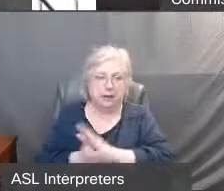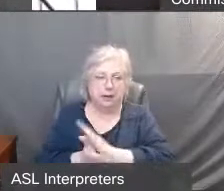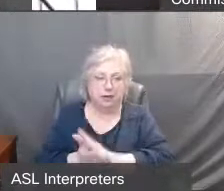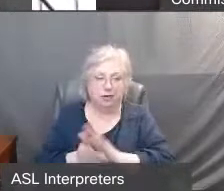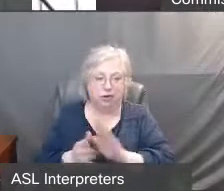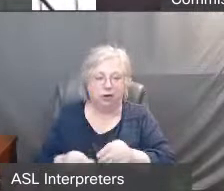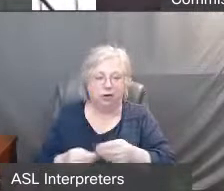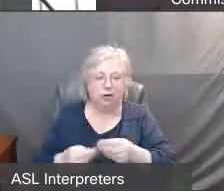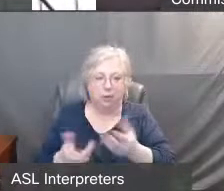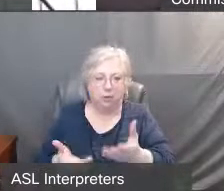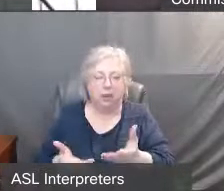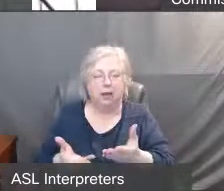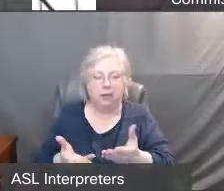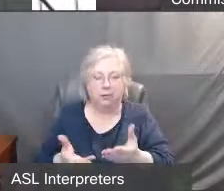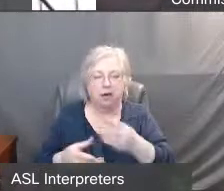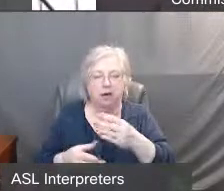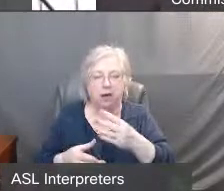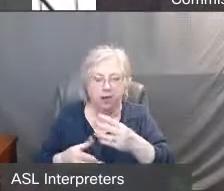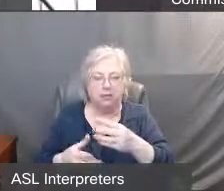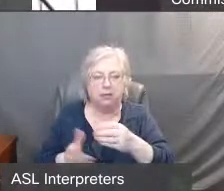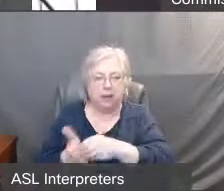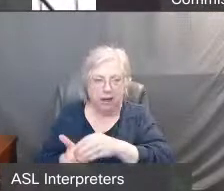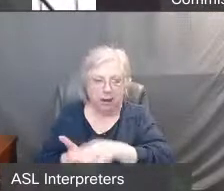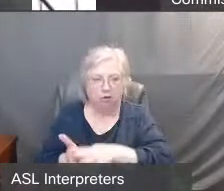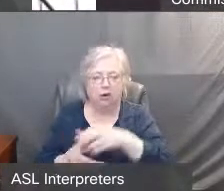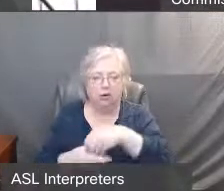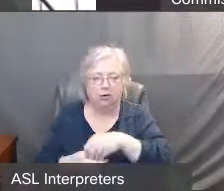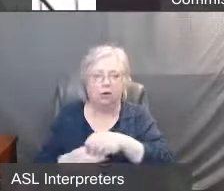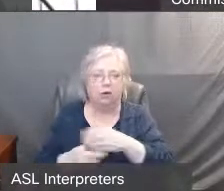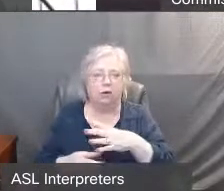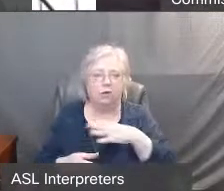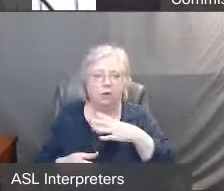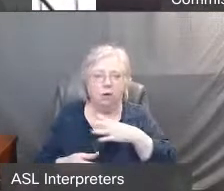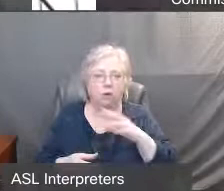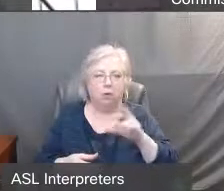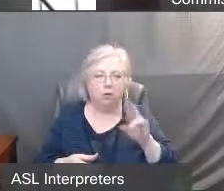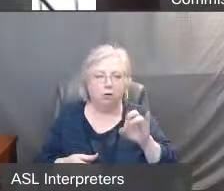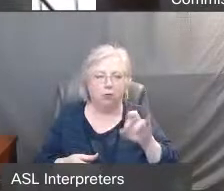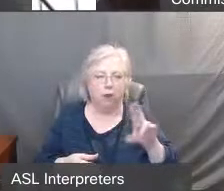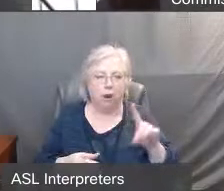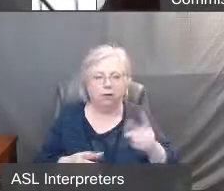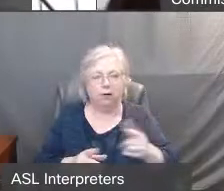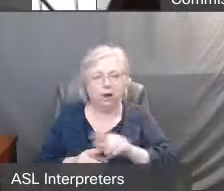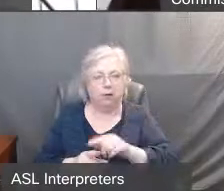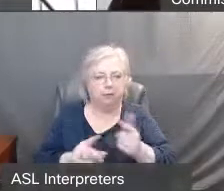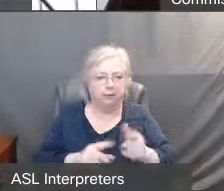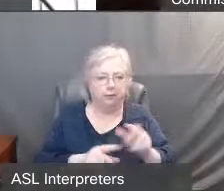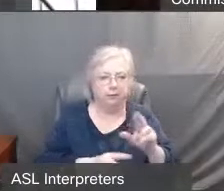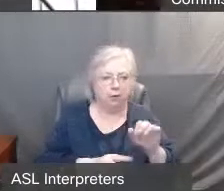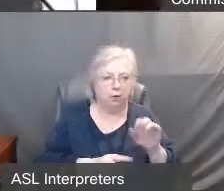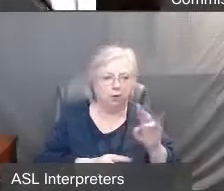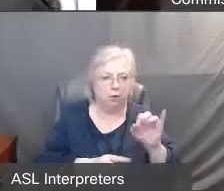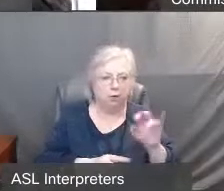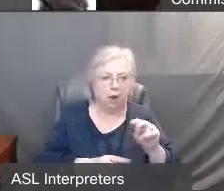formal record, and I want to introduce Robin Reynolds to speak on the noise concerns.